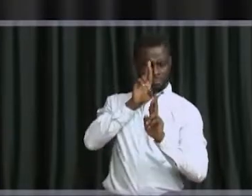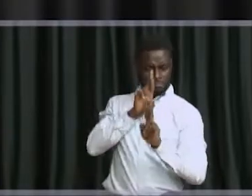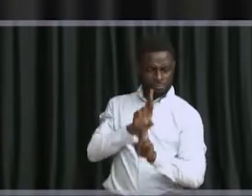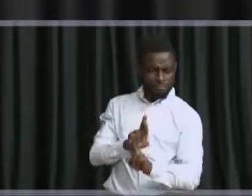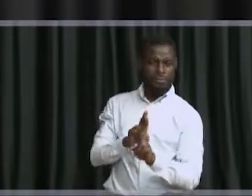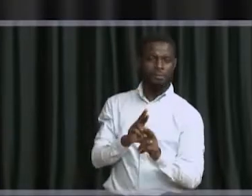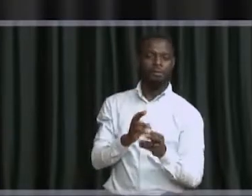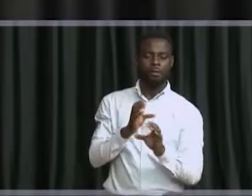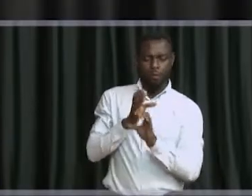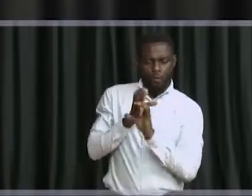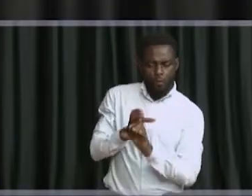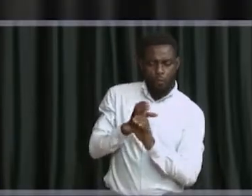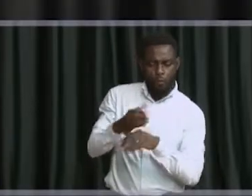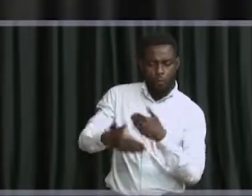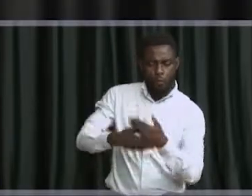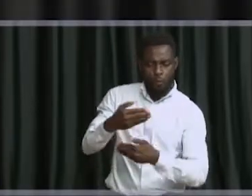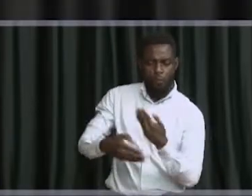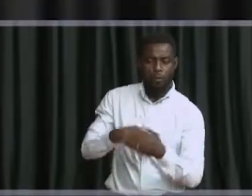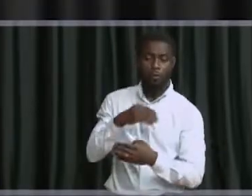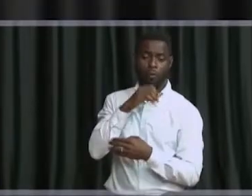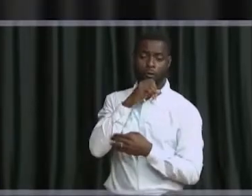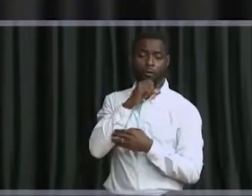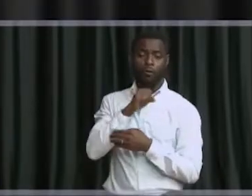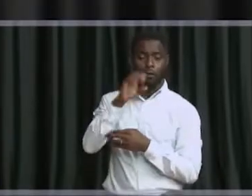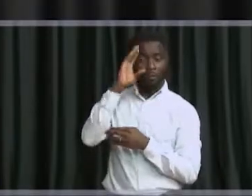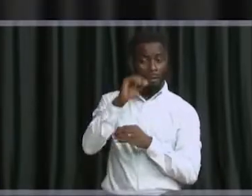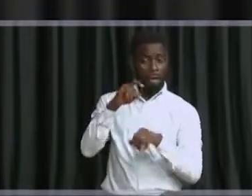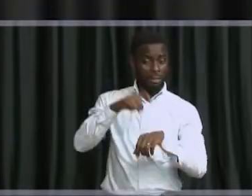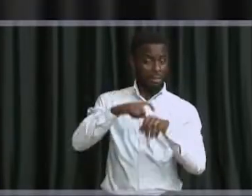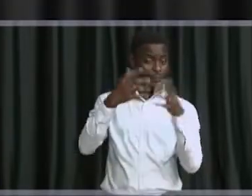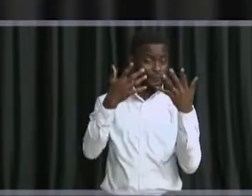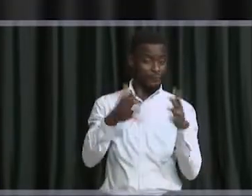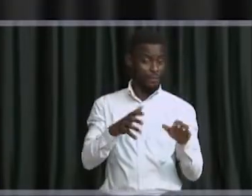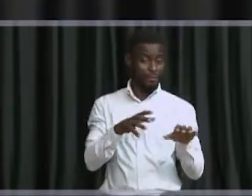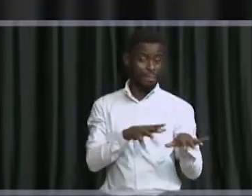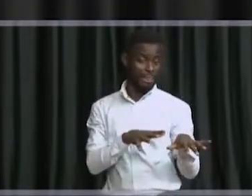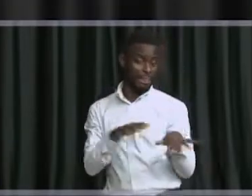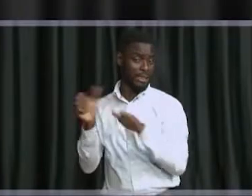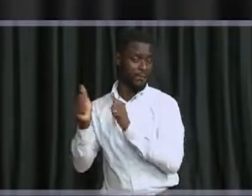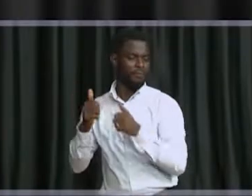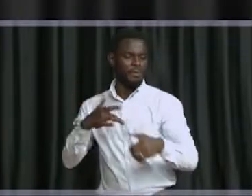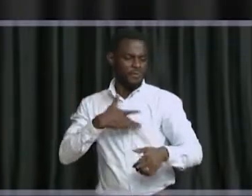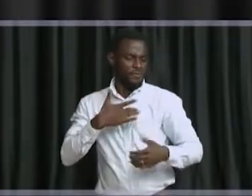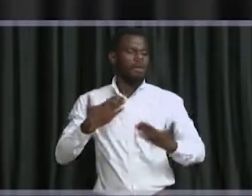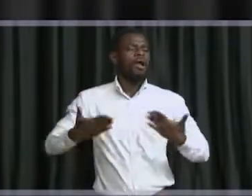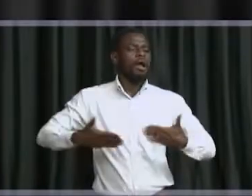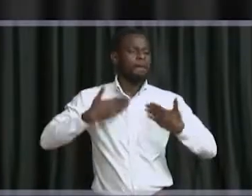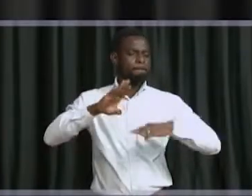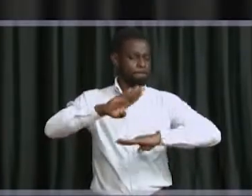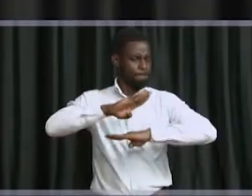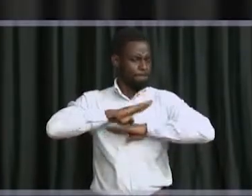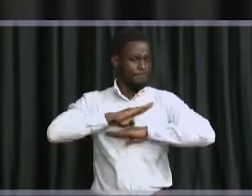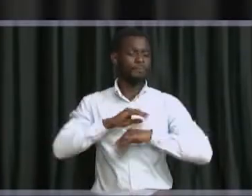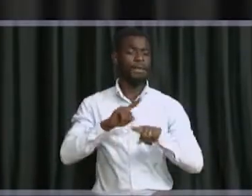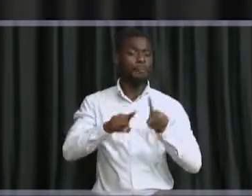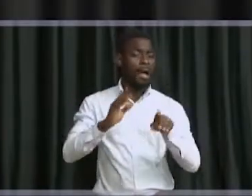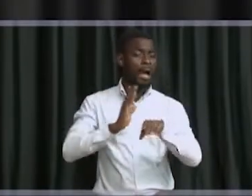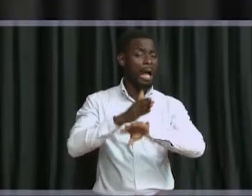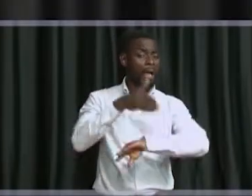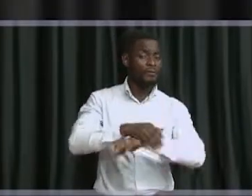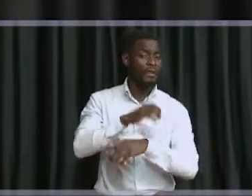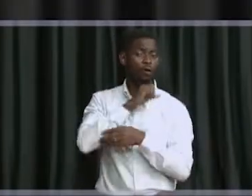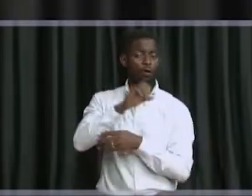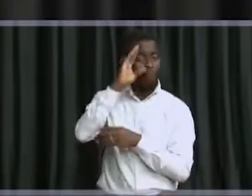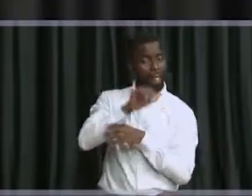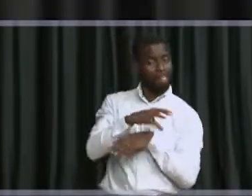upeni yi na ebra akokwane krono o chareesee ninyia jenisum neho abra okoyenu enika